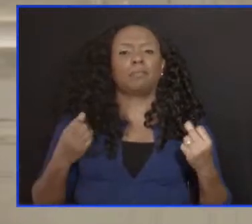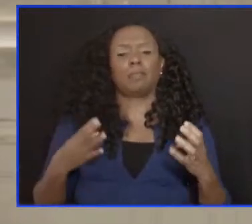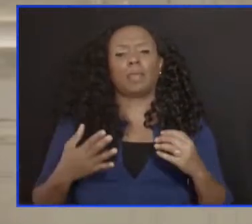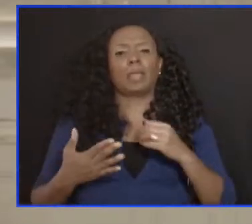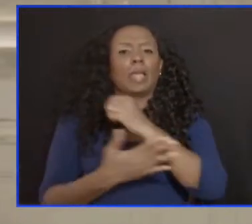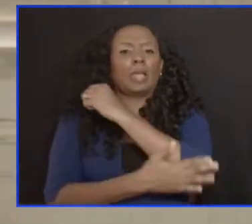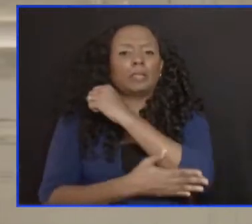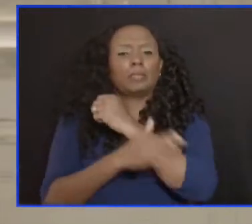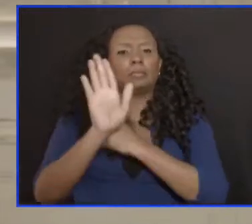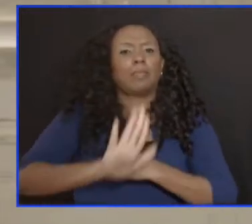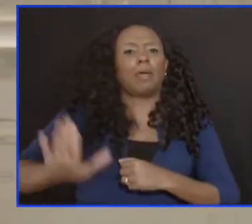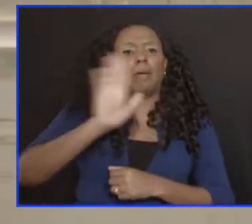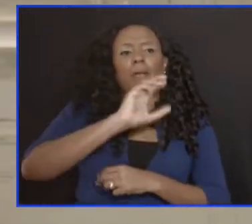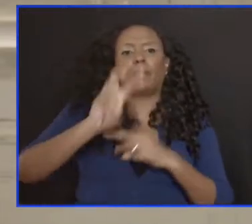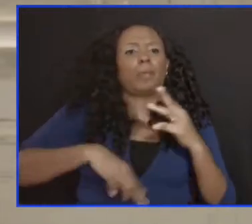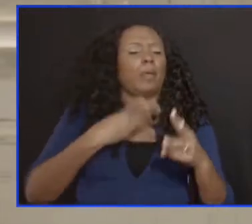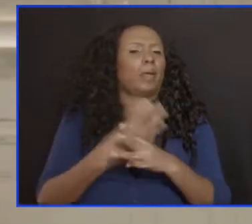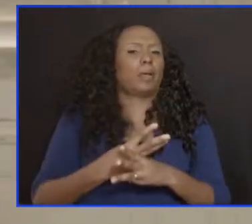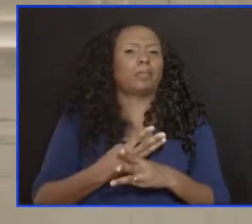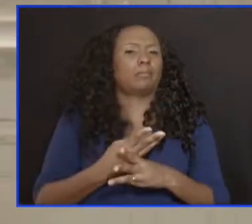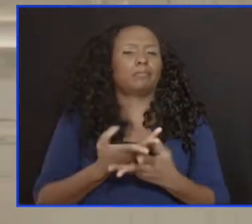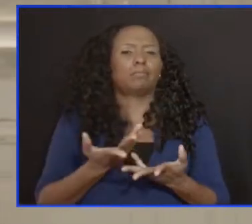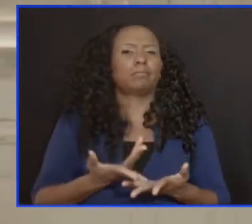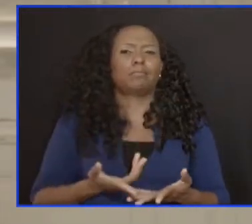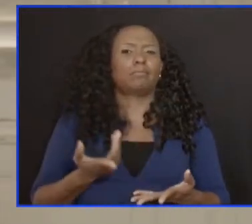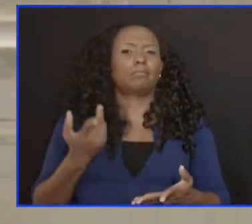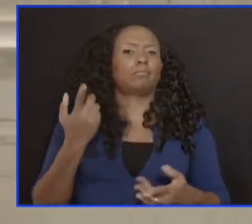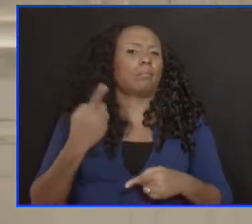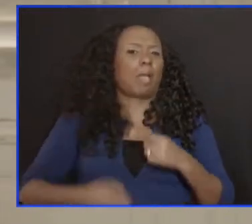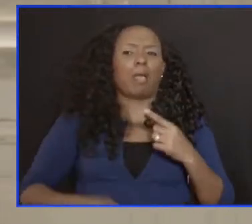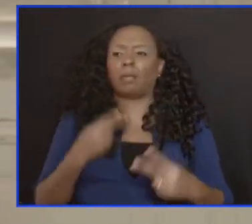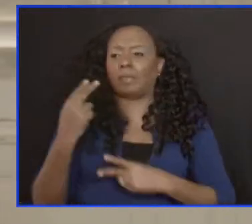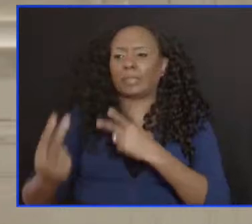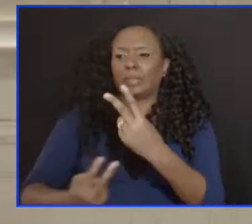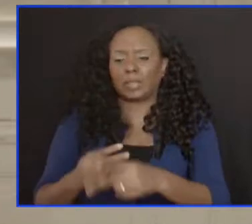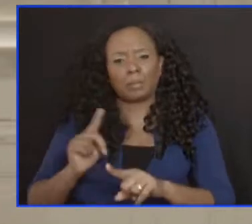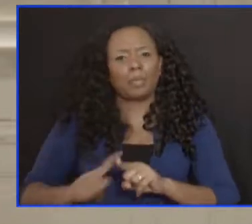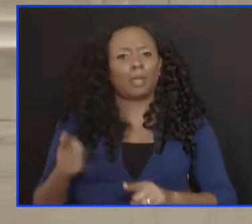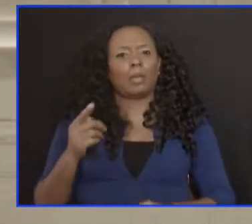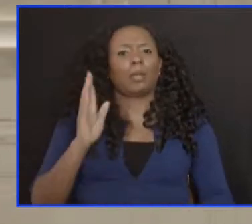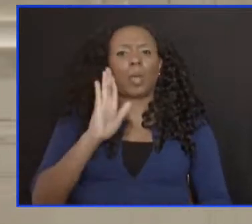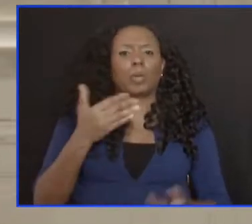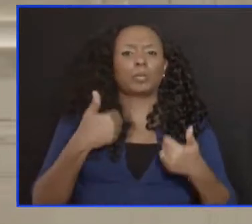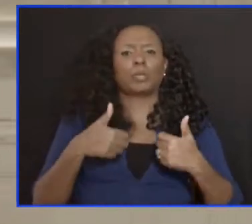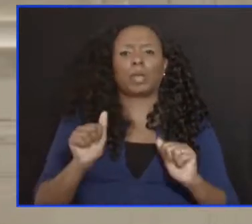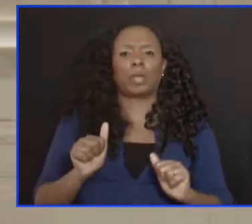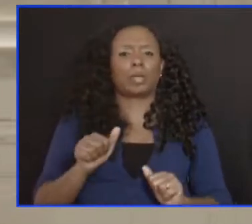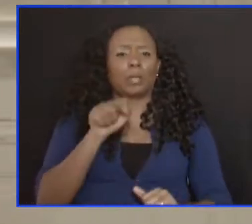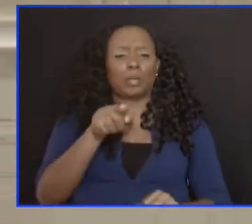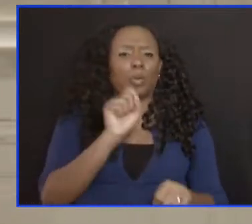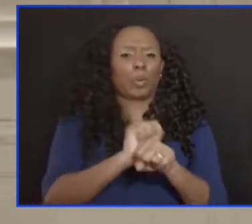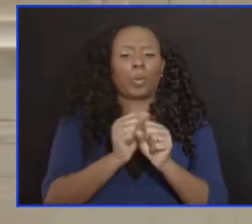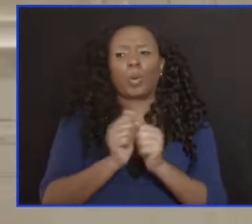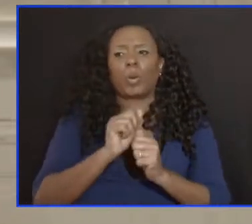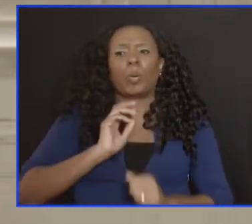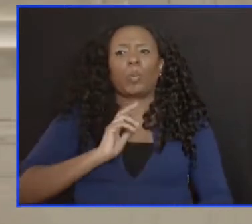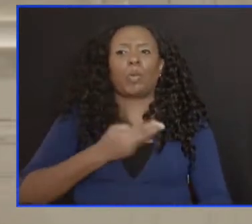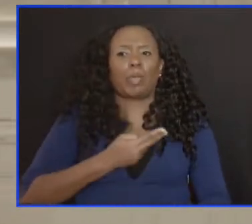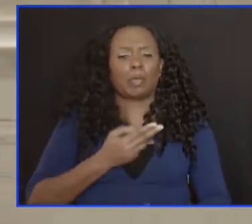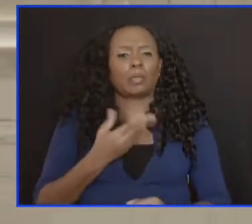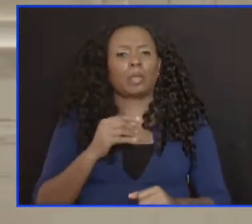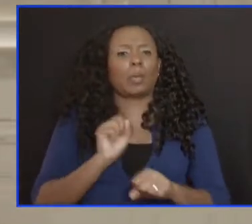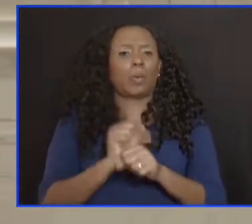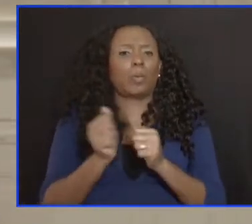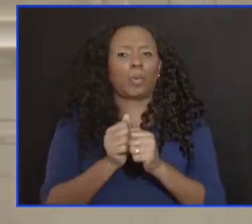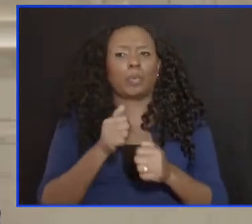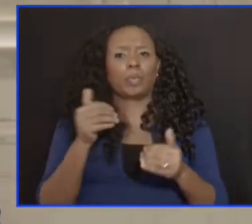this, but we're going to attempt to do it in a structured fashion, and we hope that Barbadians will work with us as we work through the process.